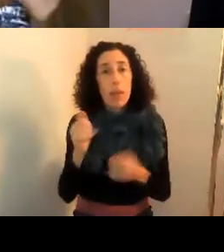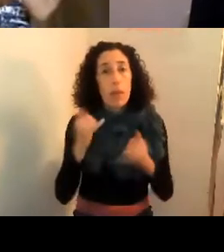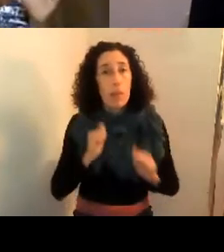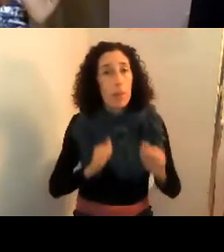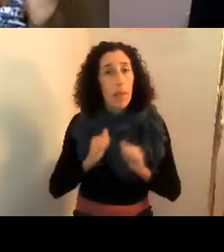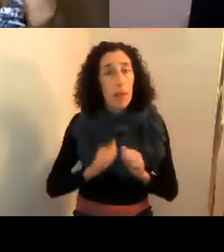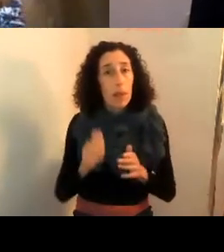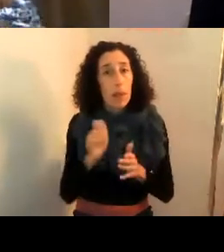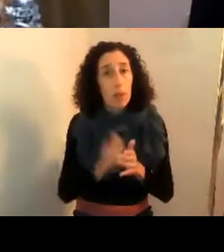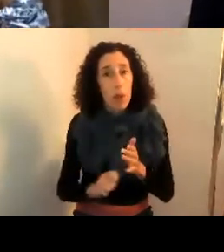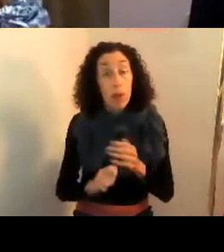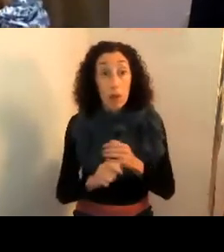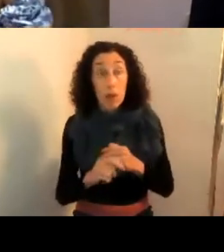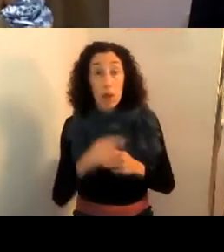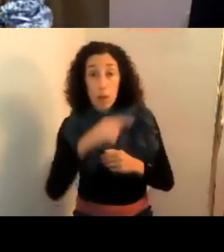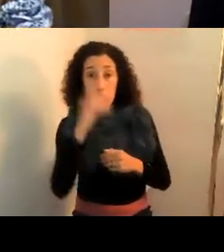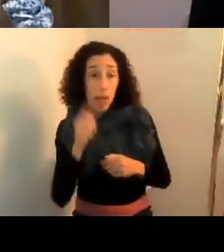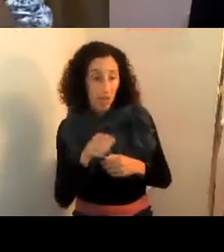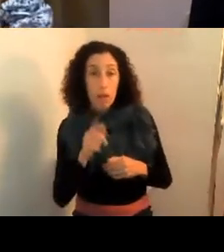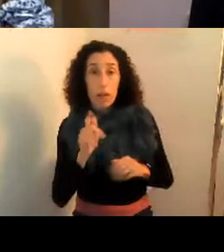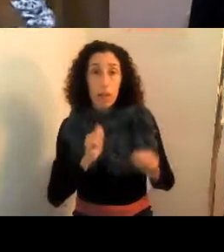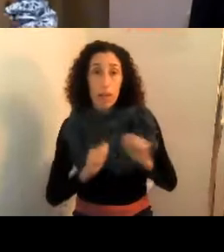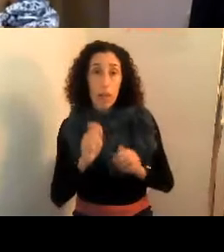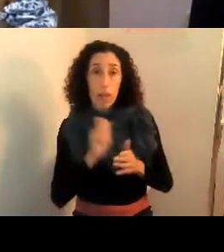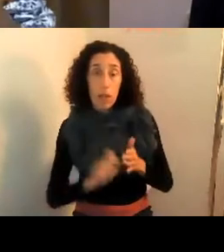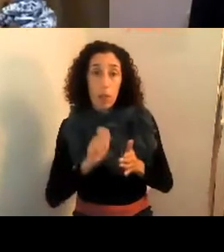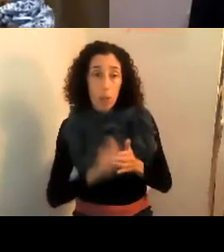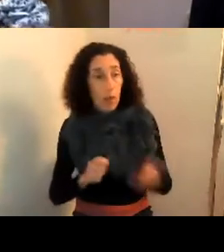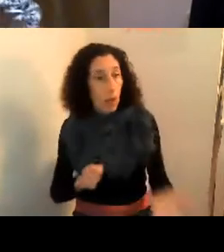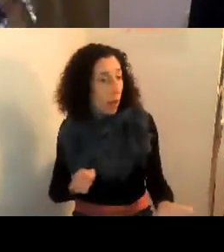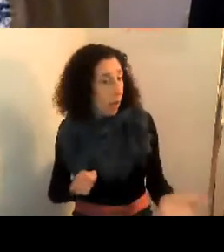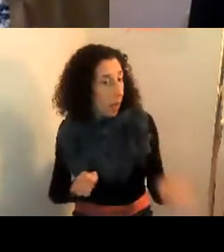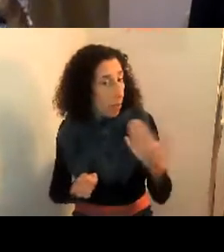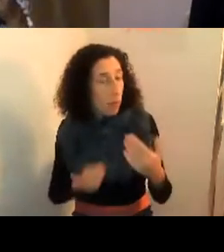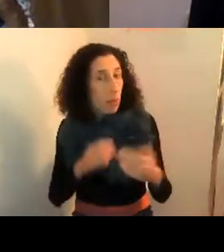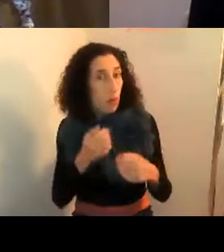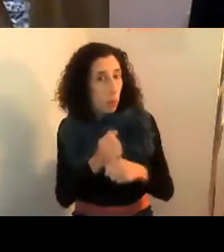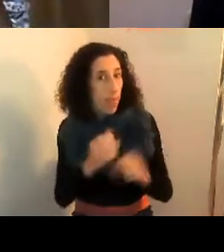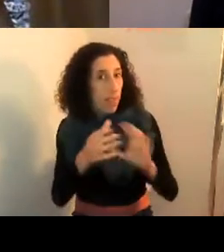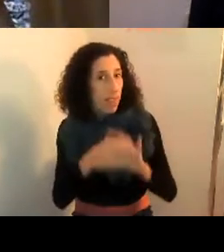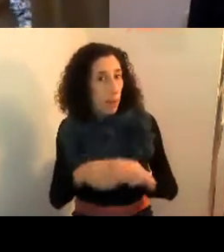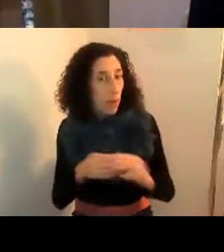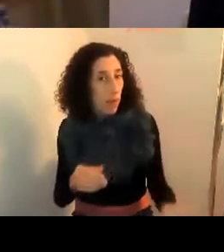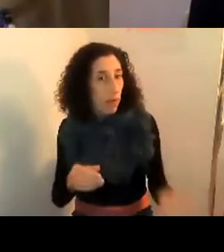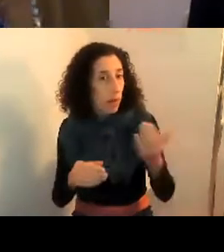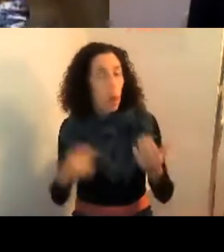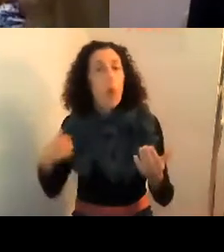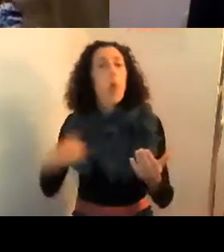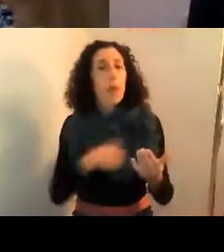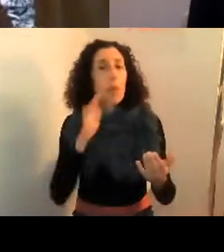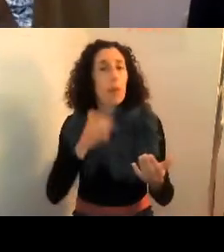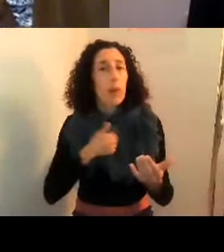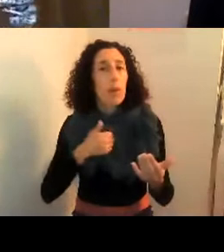ask them to tell a story that we will produce and tease out a social justice or social impact story,